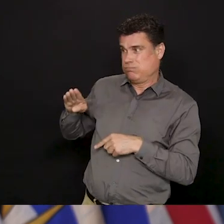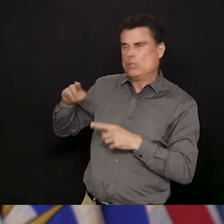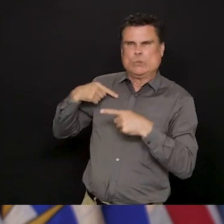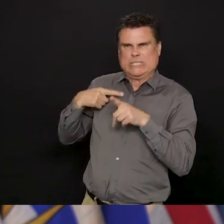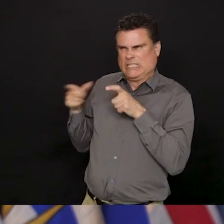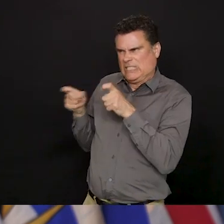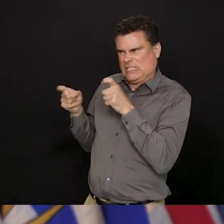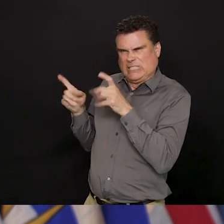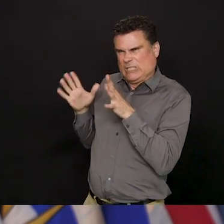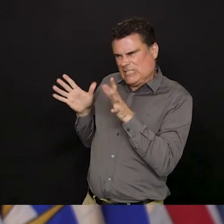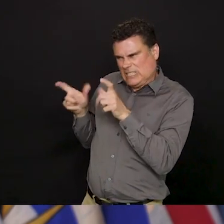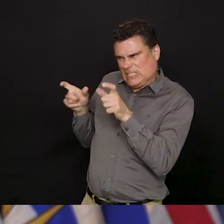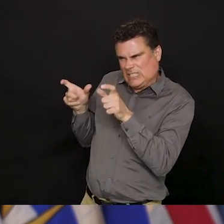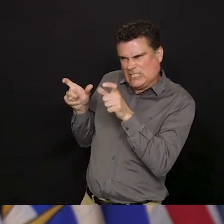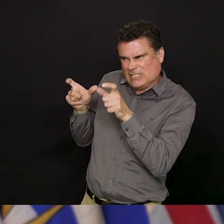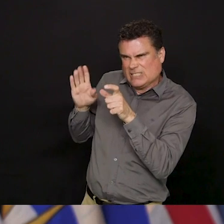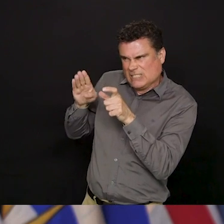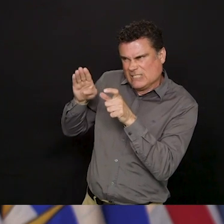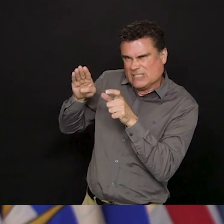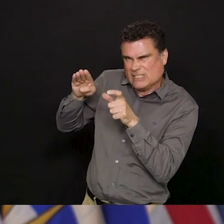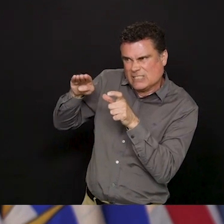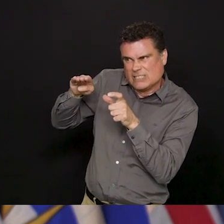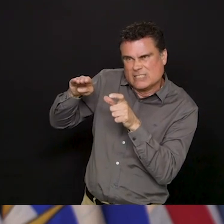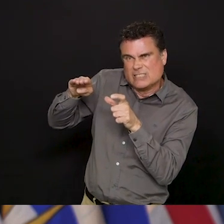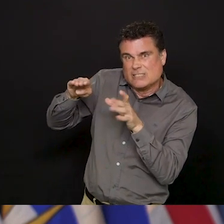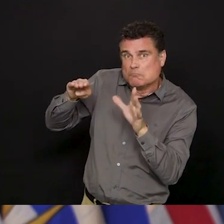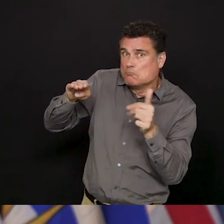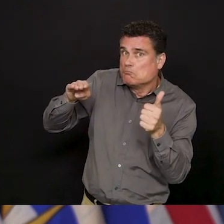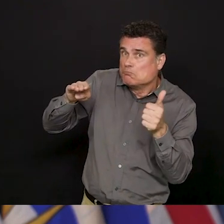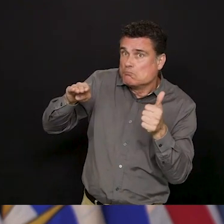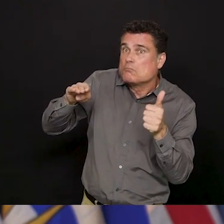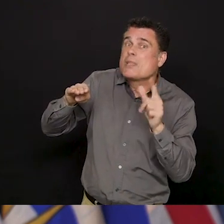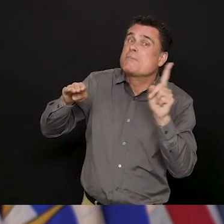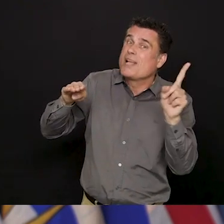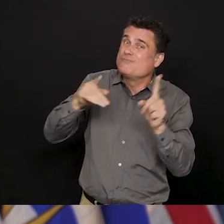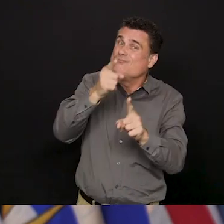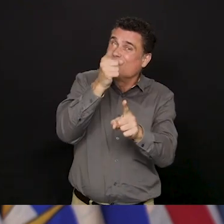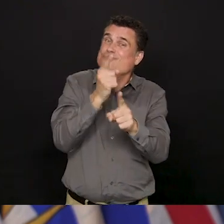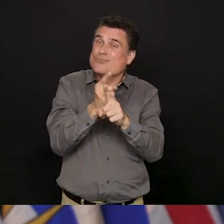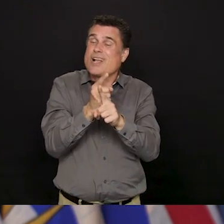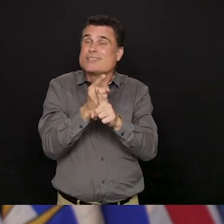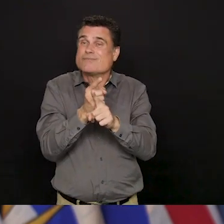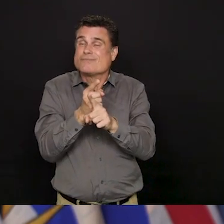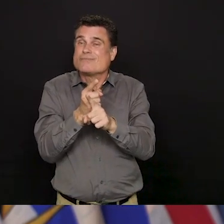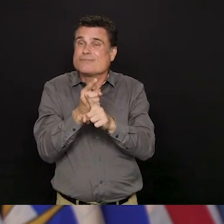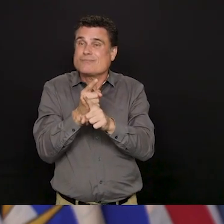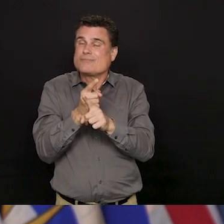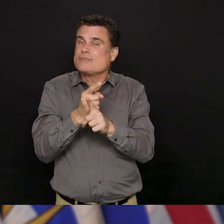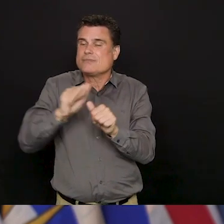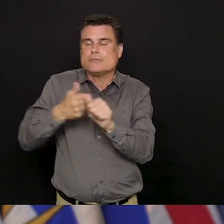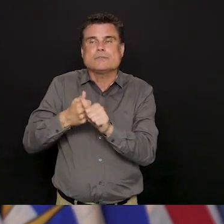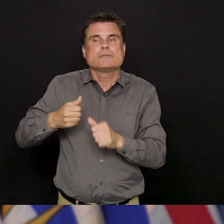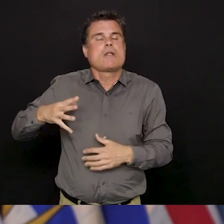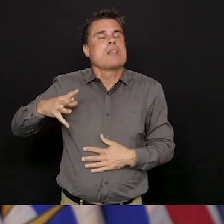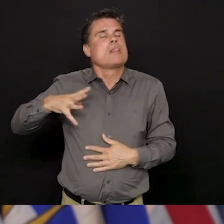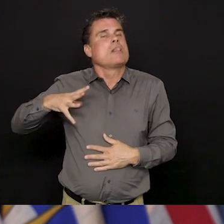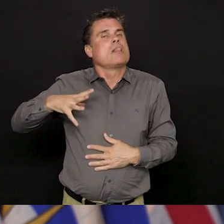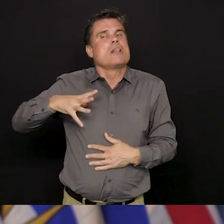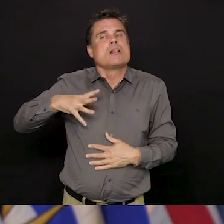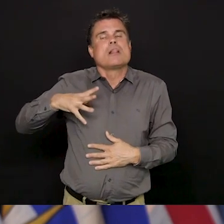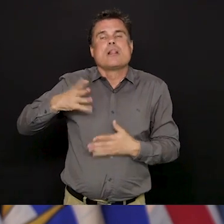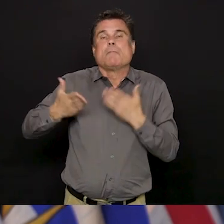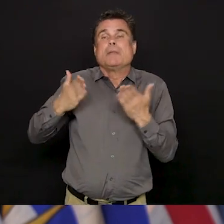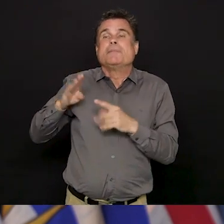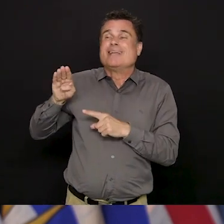away. And so important for us to try and get this as down to zero as much as we can